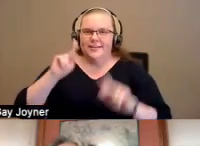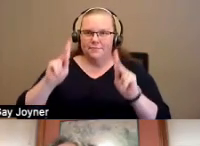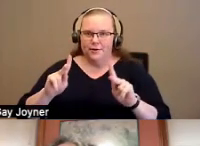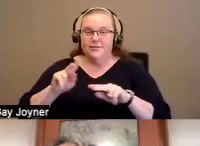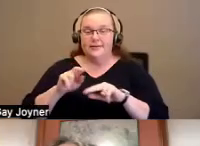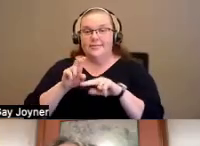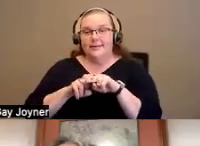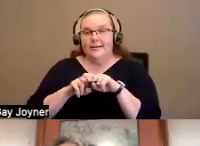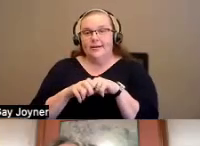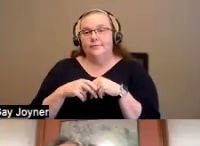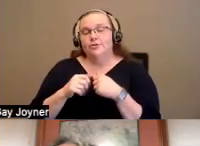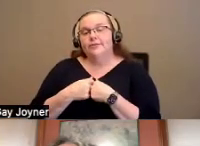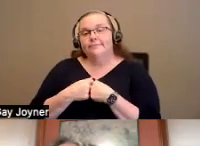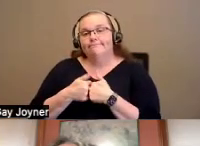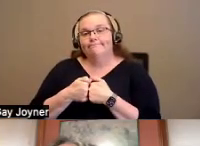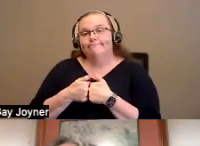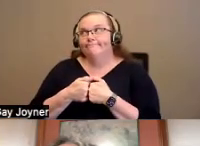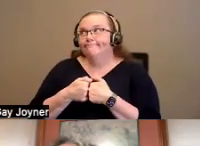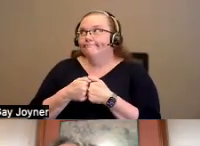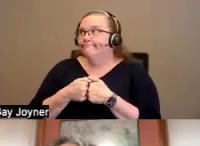the deaf person is sitting there just